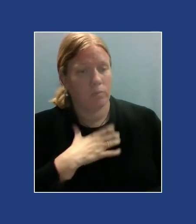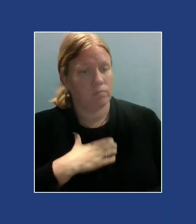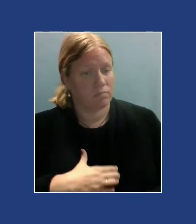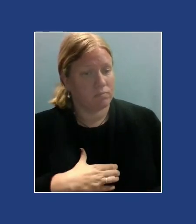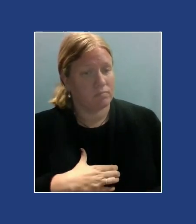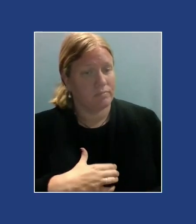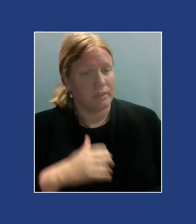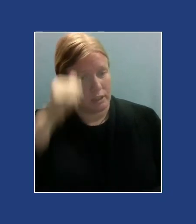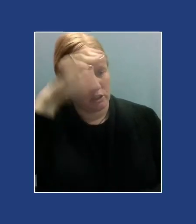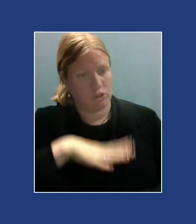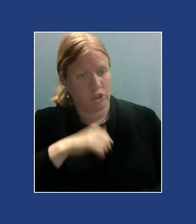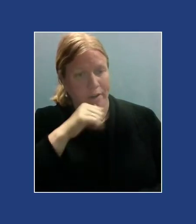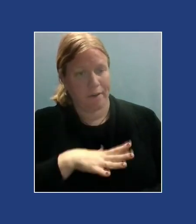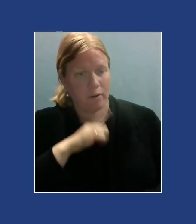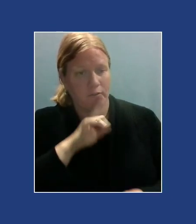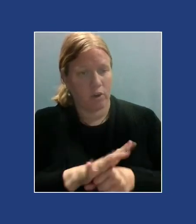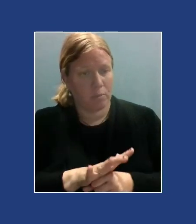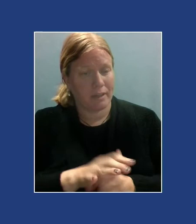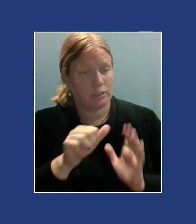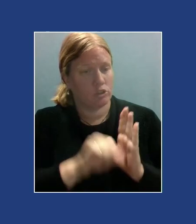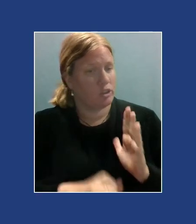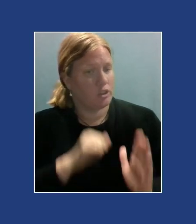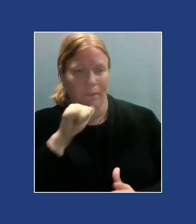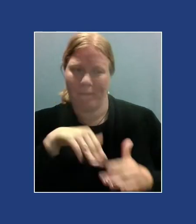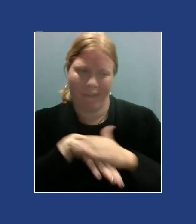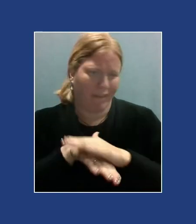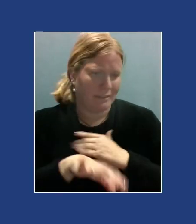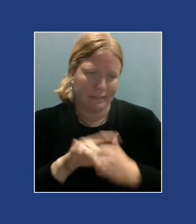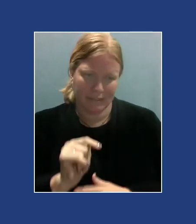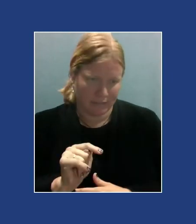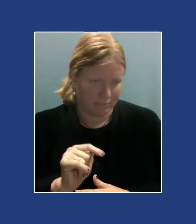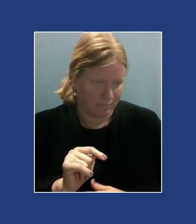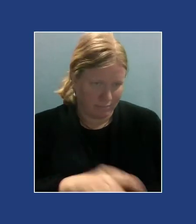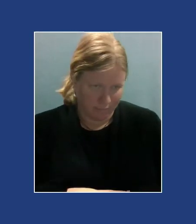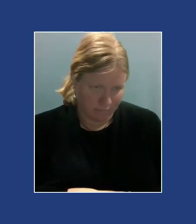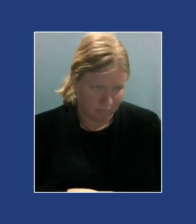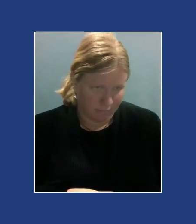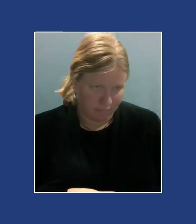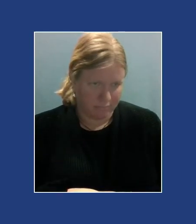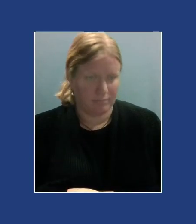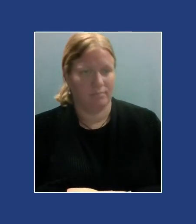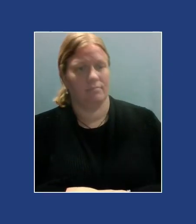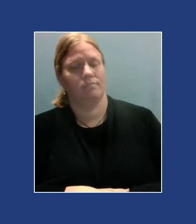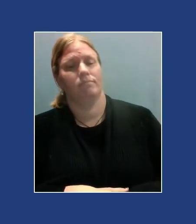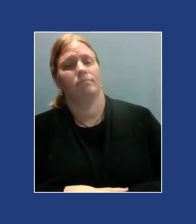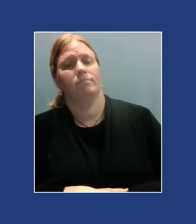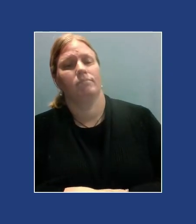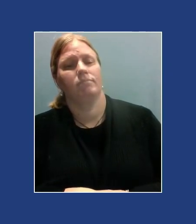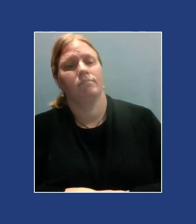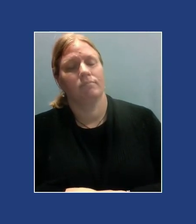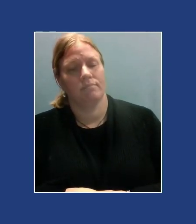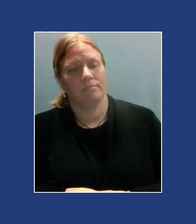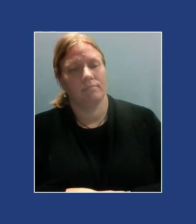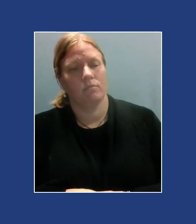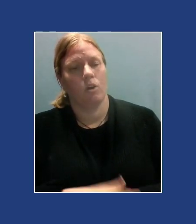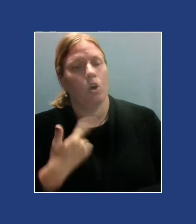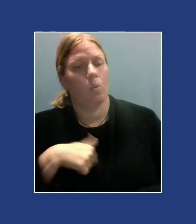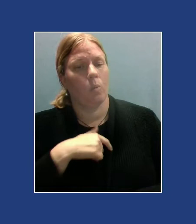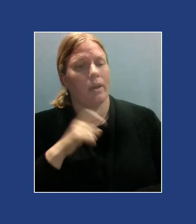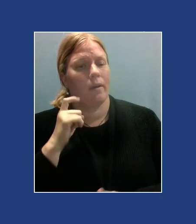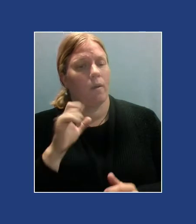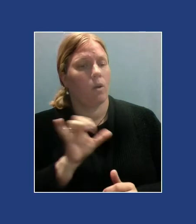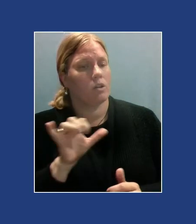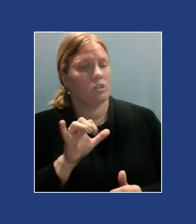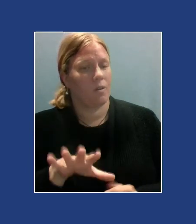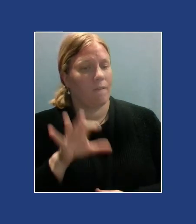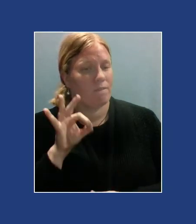gender-affirming surgery don't access it. It's a minority of people who desire these various surgeries who are able to get them. We also found, comparing people